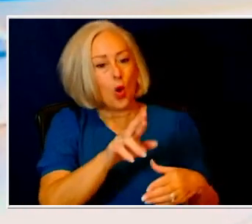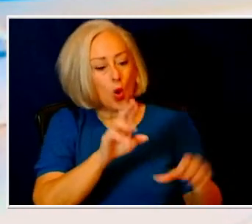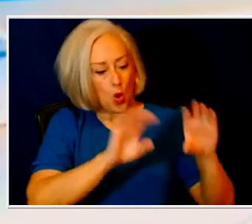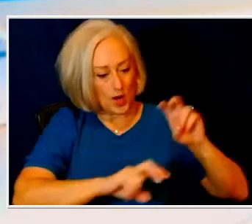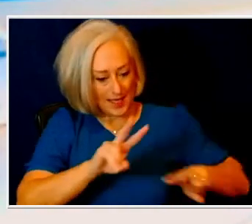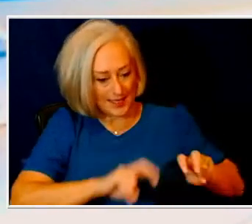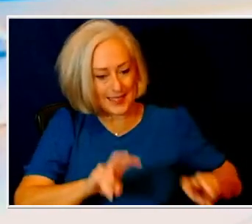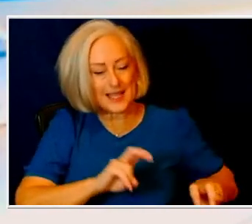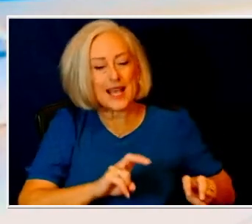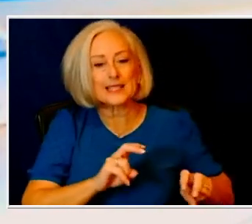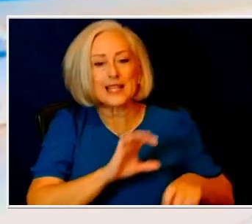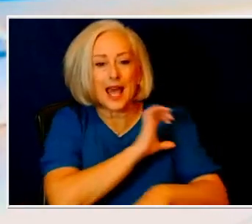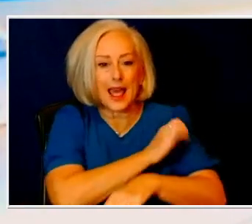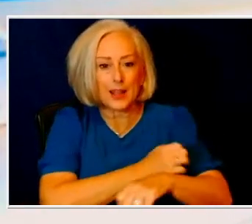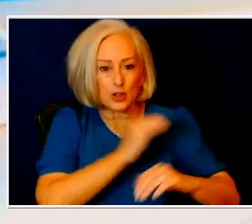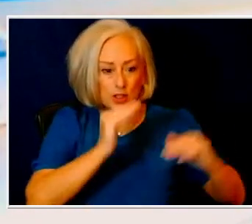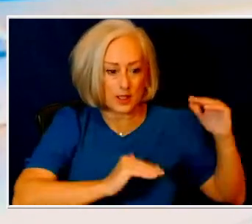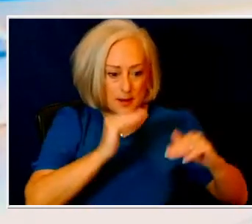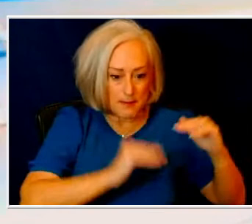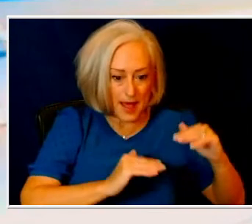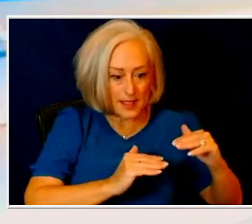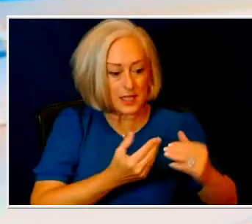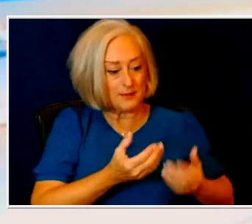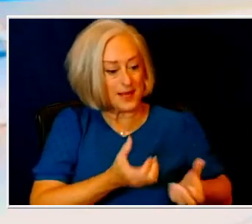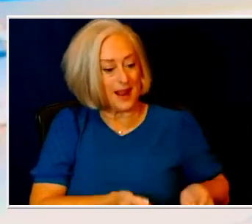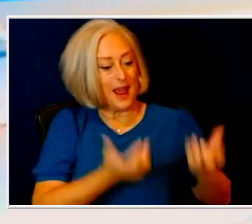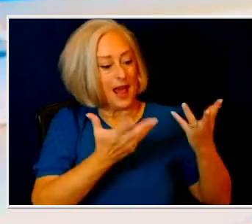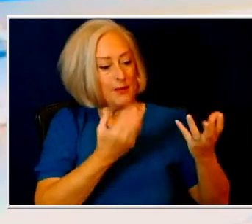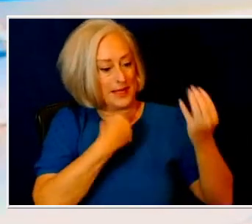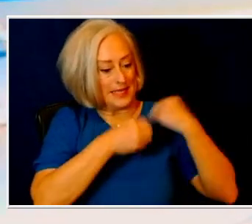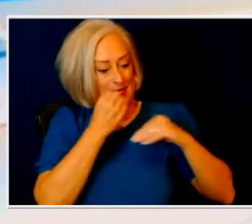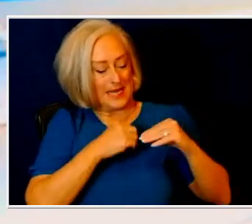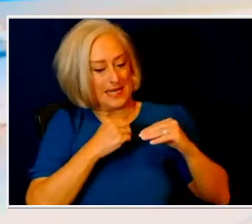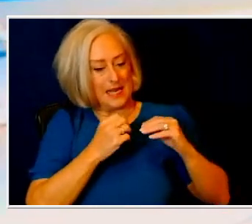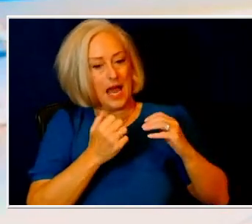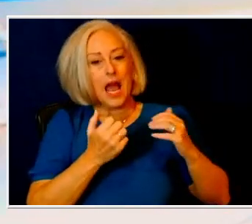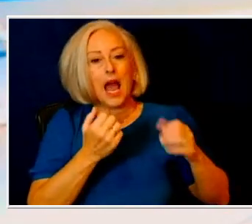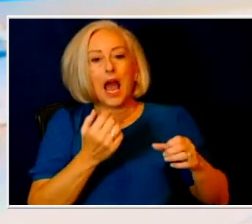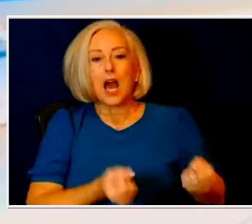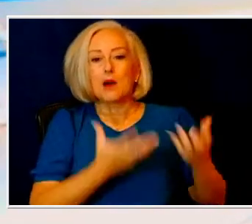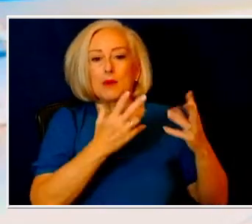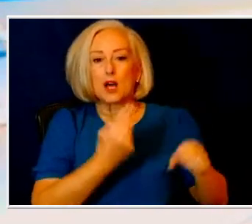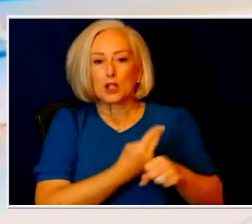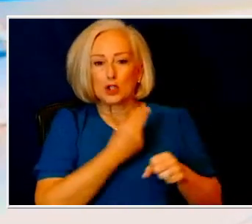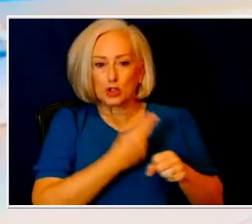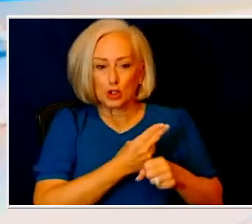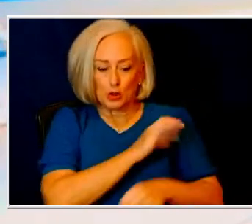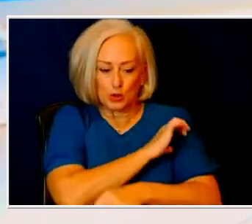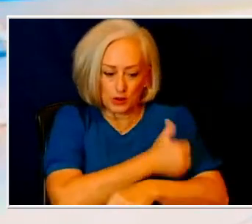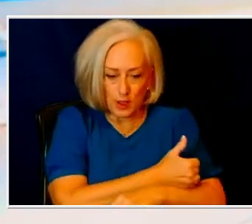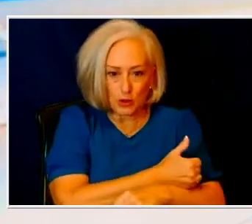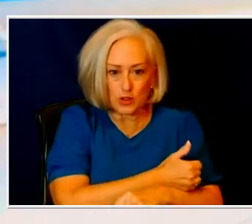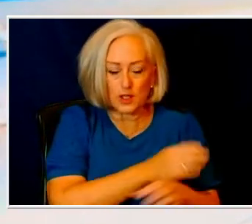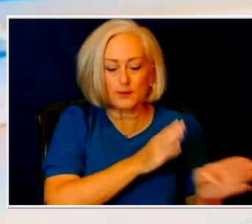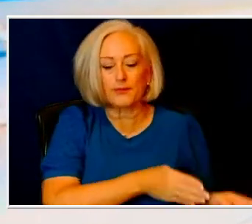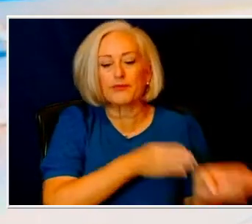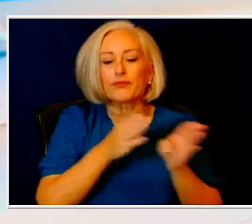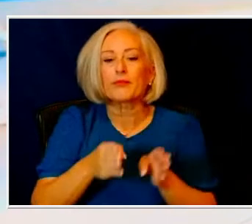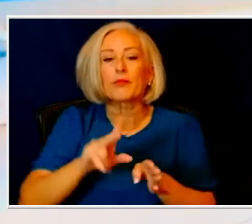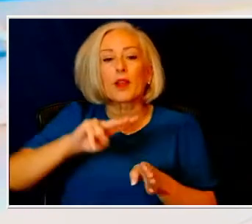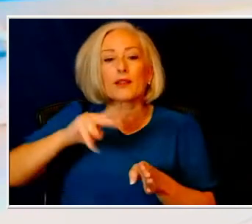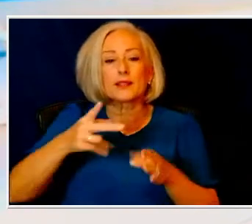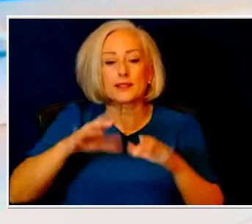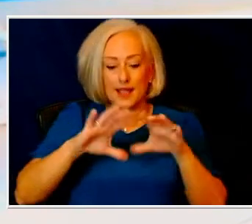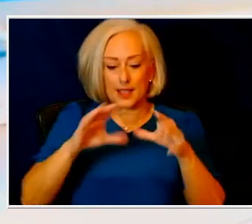intake and energy expenditure in free living individuals. Another core basically does almost the exact same thing in